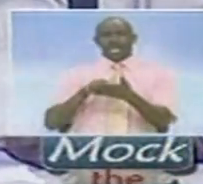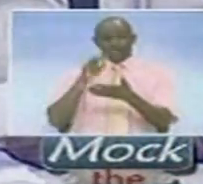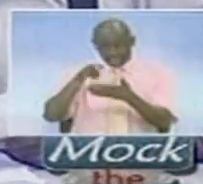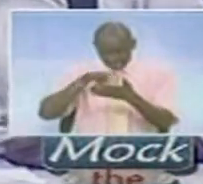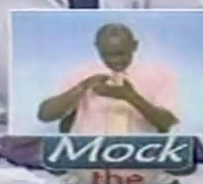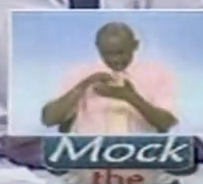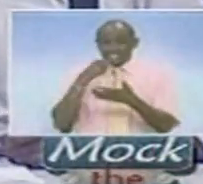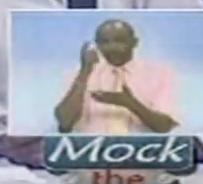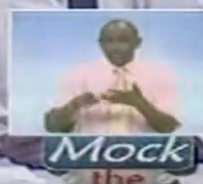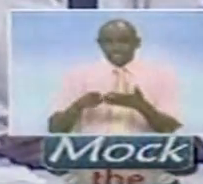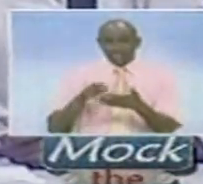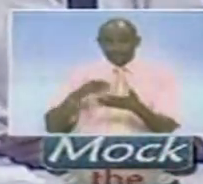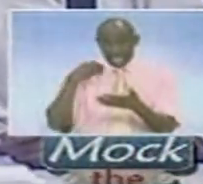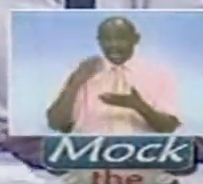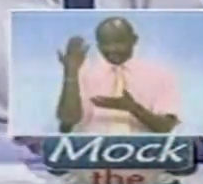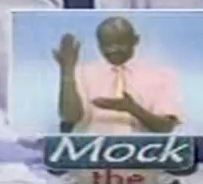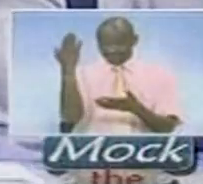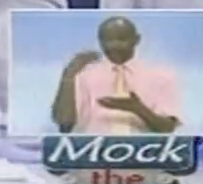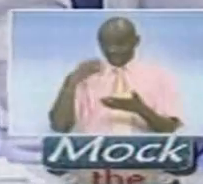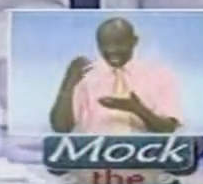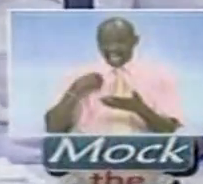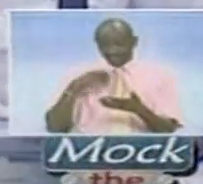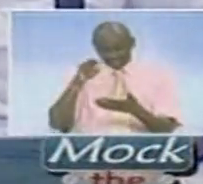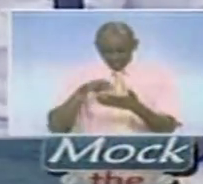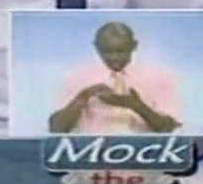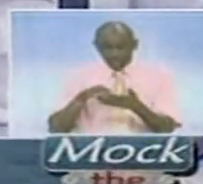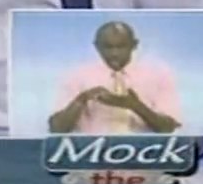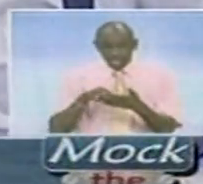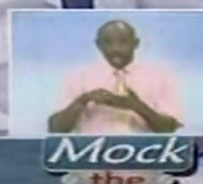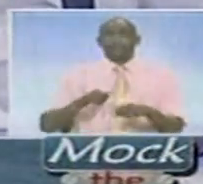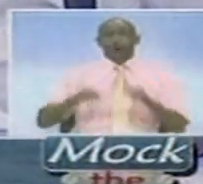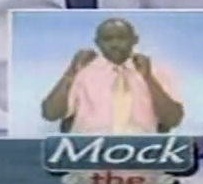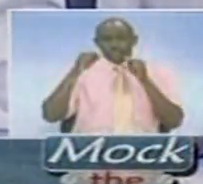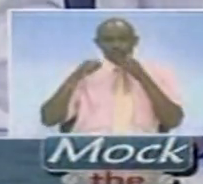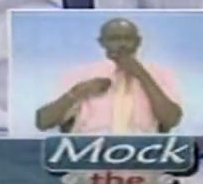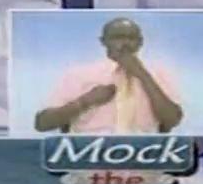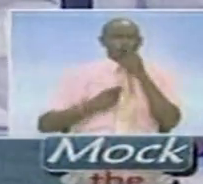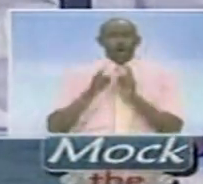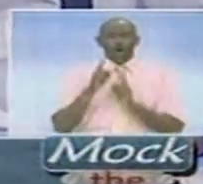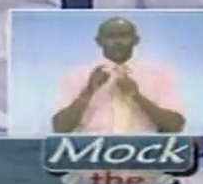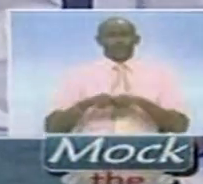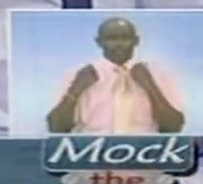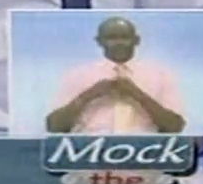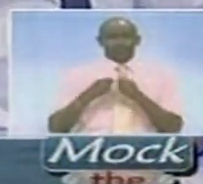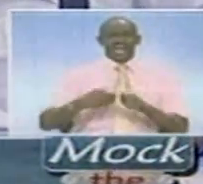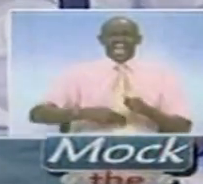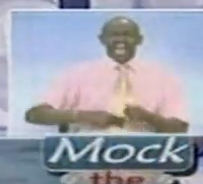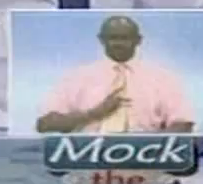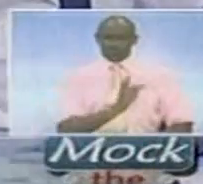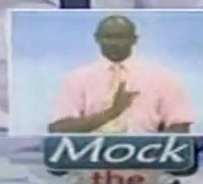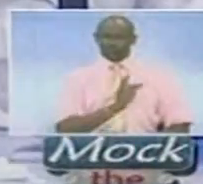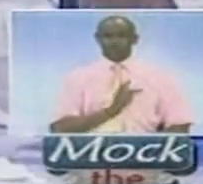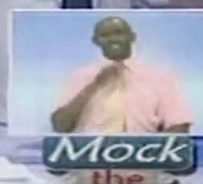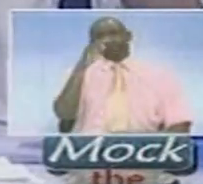that particular note, which I have in my hands here, and it reads, "Boss, nikunoma, njanayo, nespeech